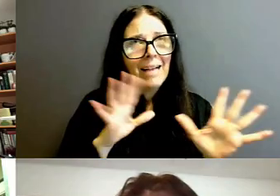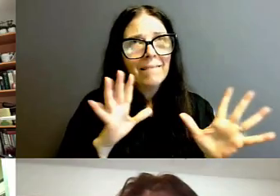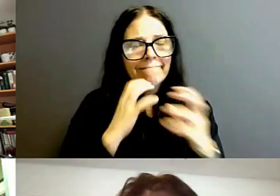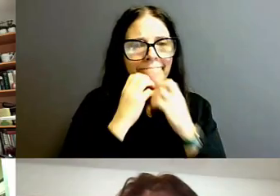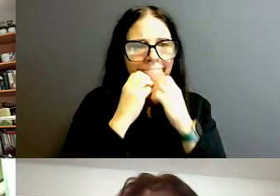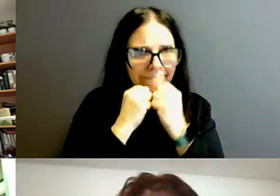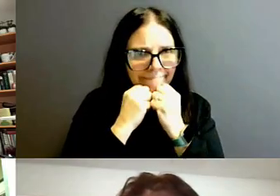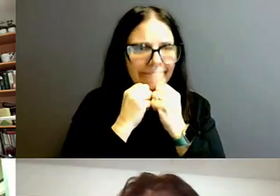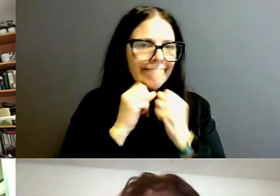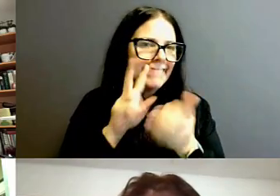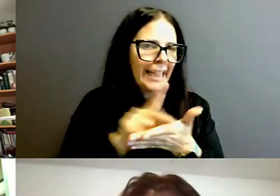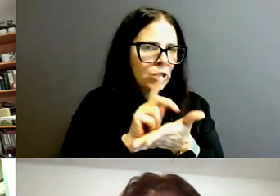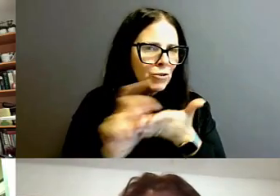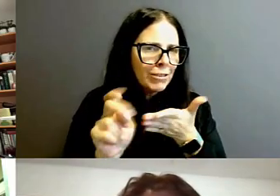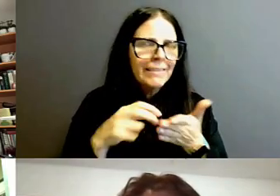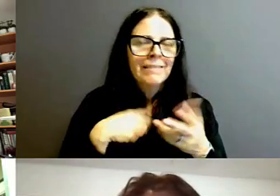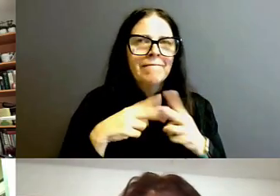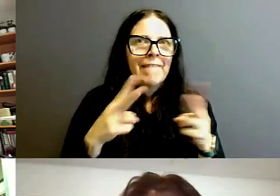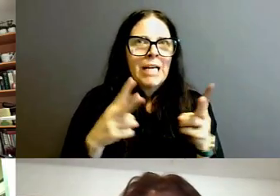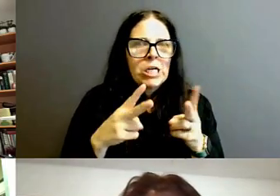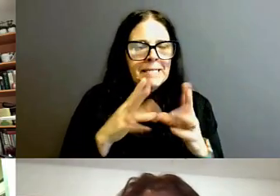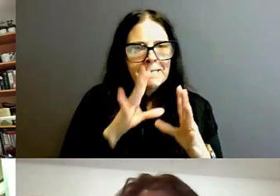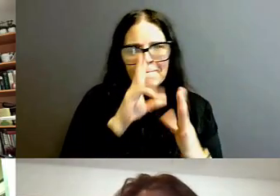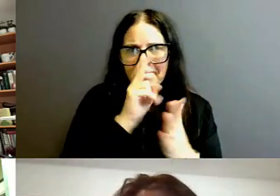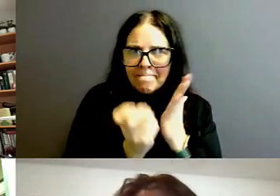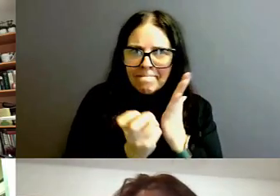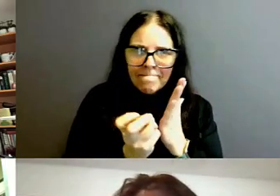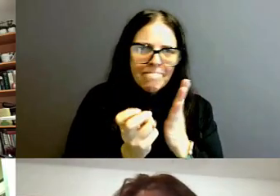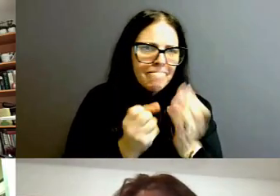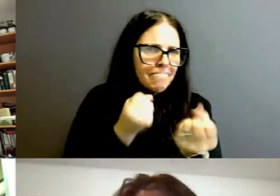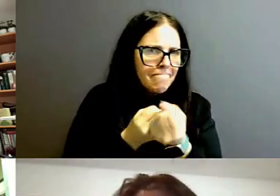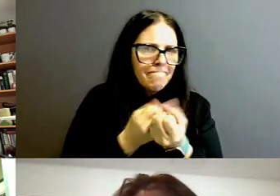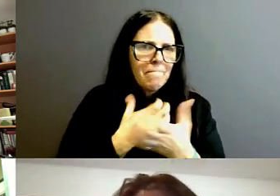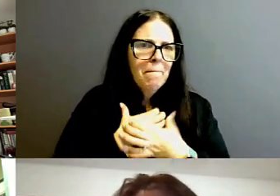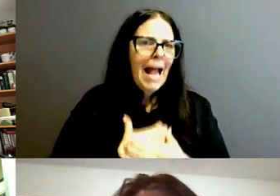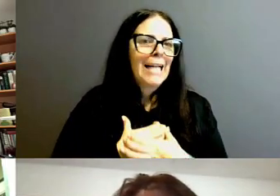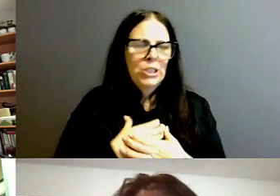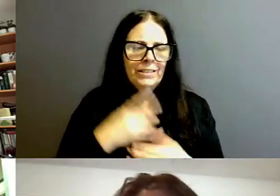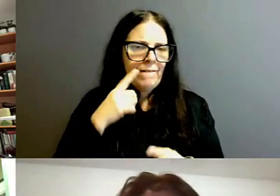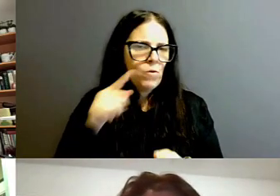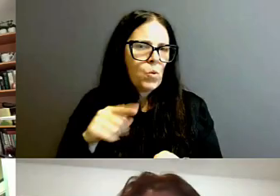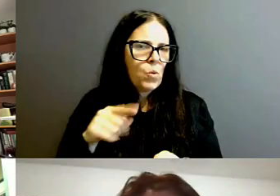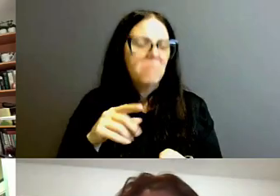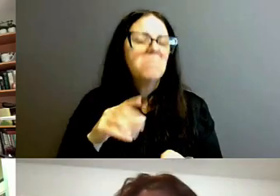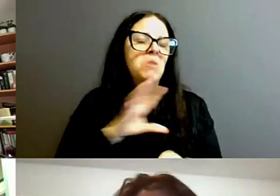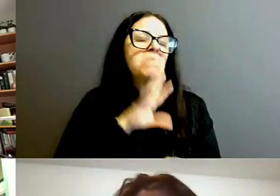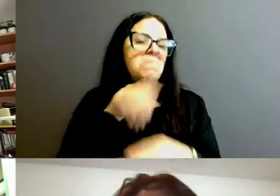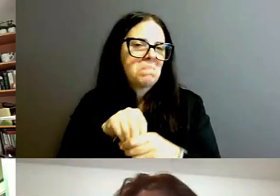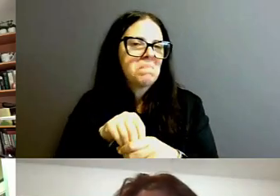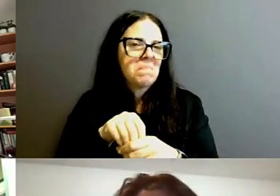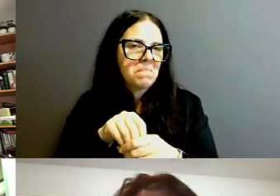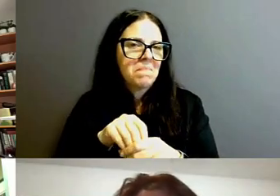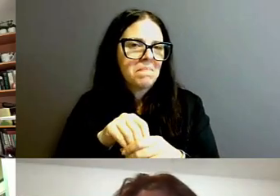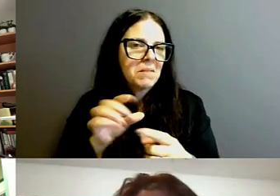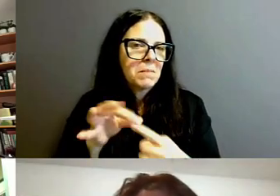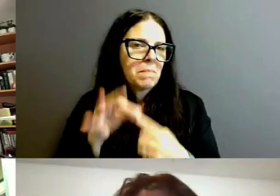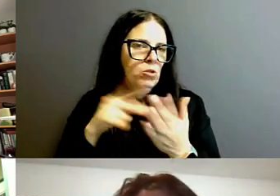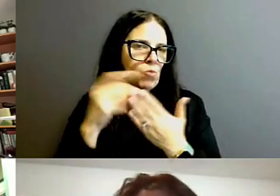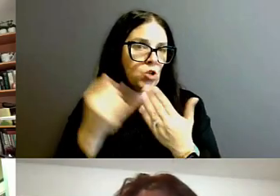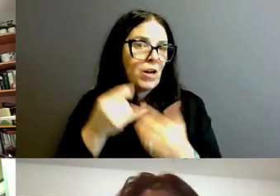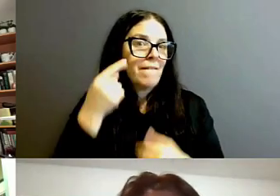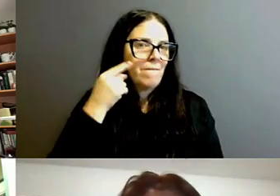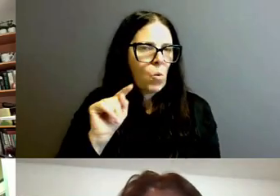and I'm very passionate about the field that now I do special projects for Metro Toronto Movement for